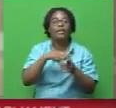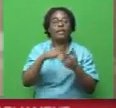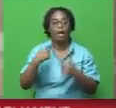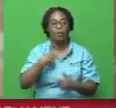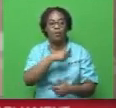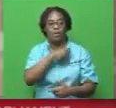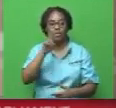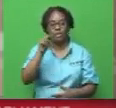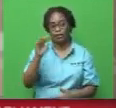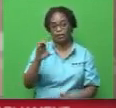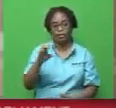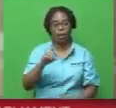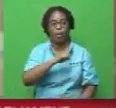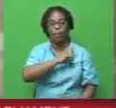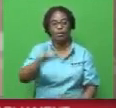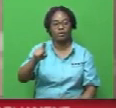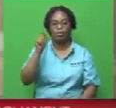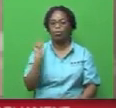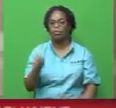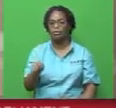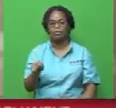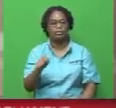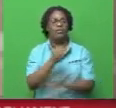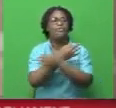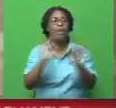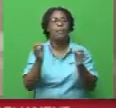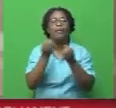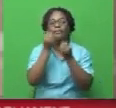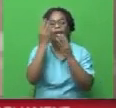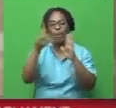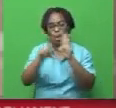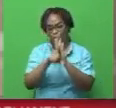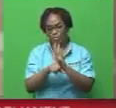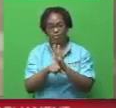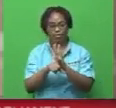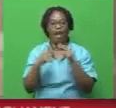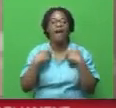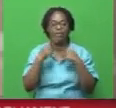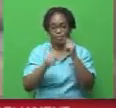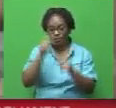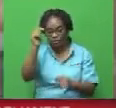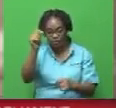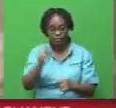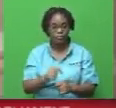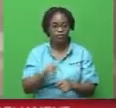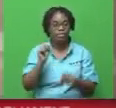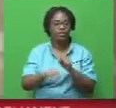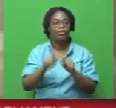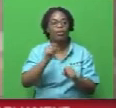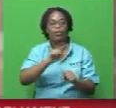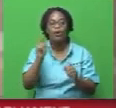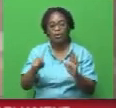Act and they were forced to disclose it. And the same people who stood in this parliament and lamented for years about the